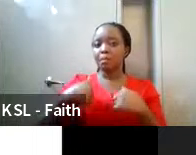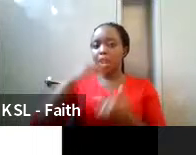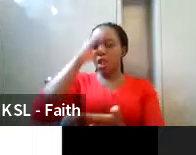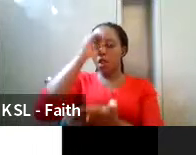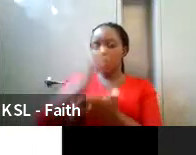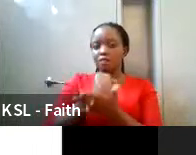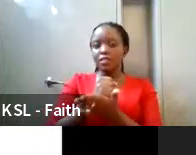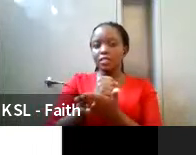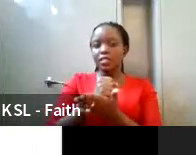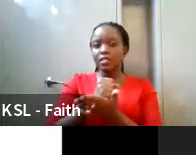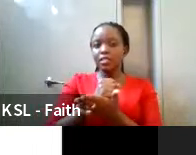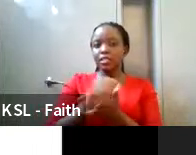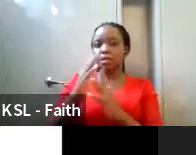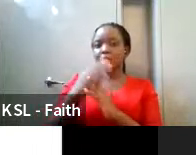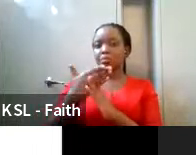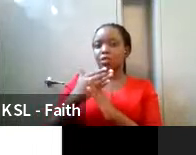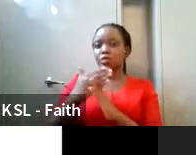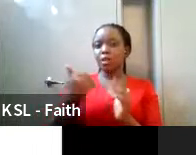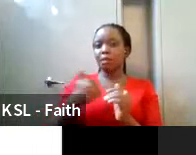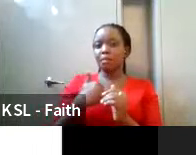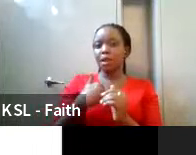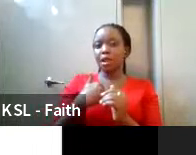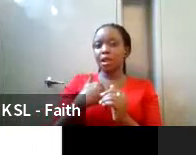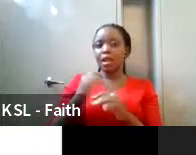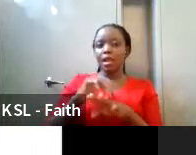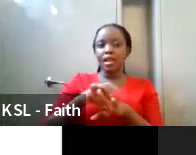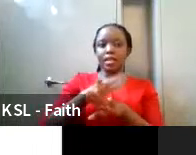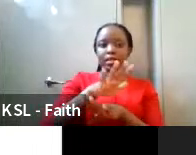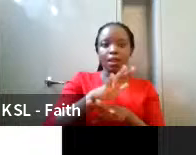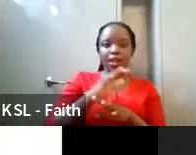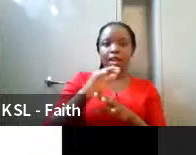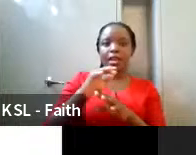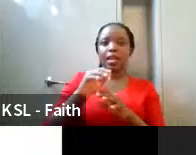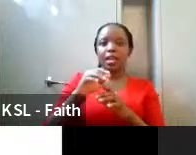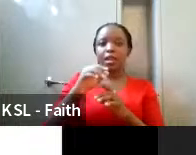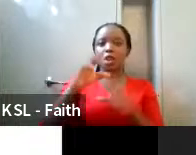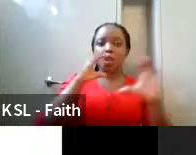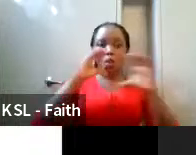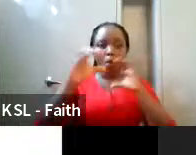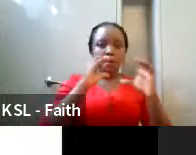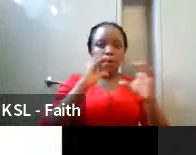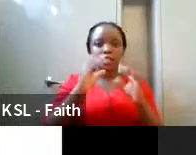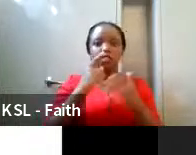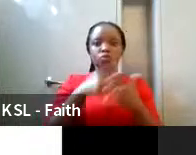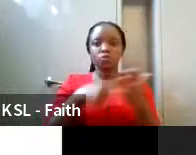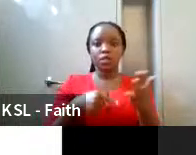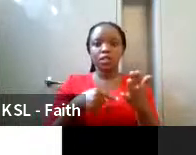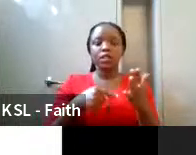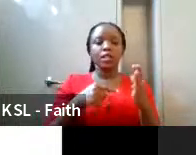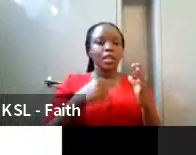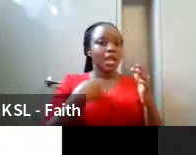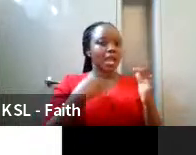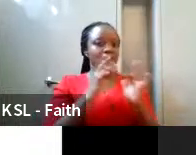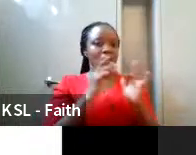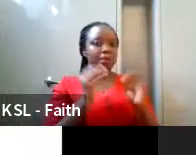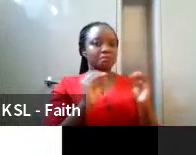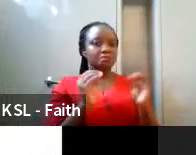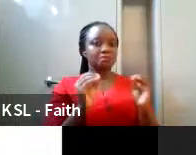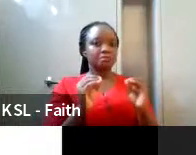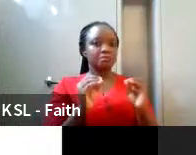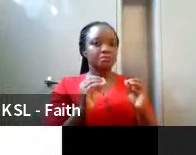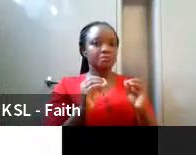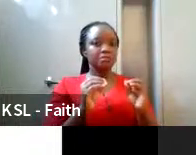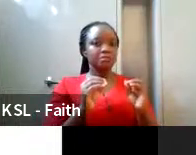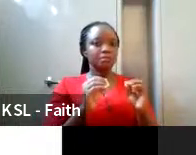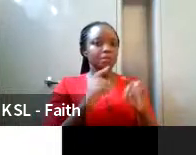Tower, between my center and Times Tower, the communication that I've been having, that aspect I can't have,